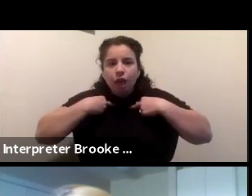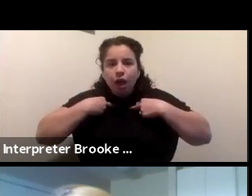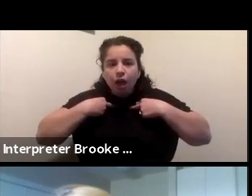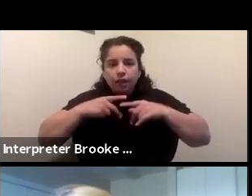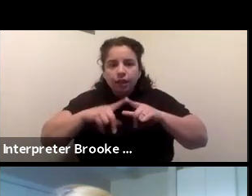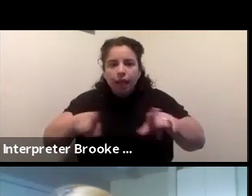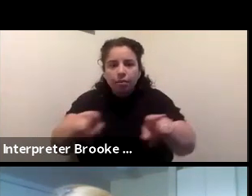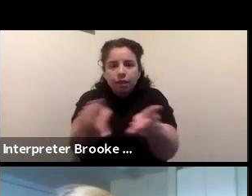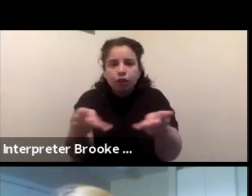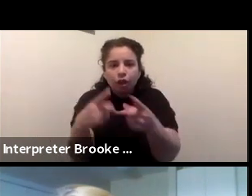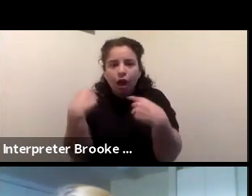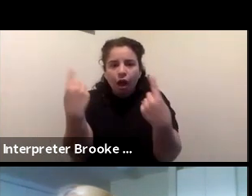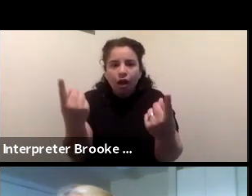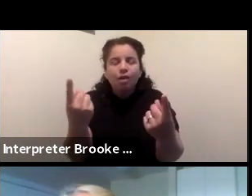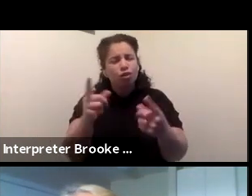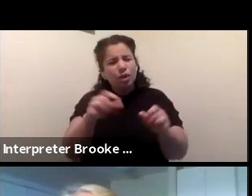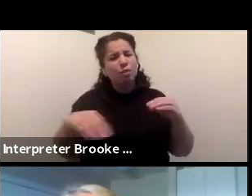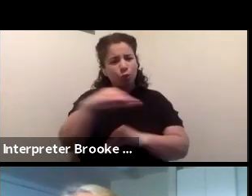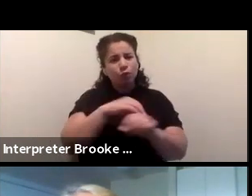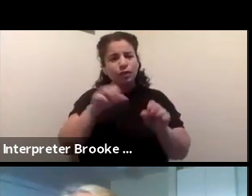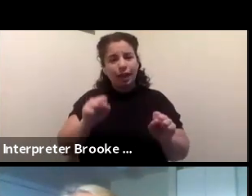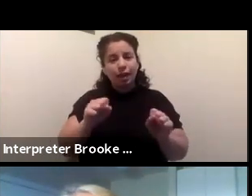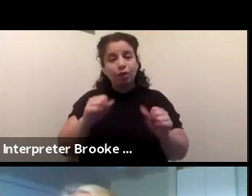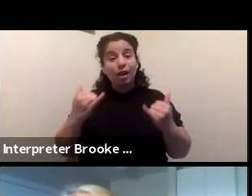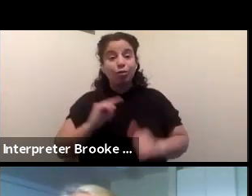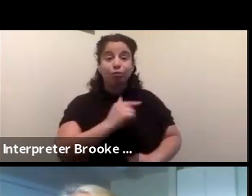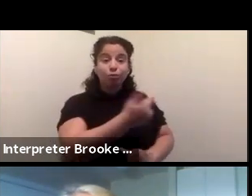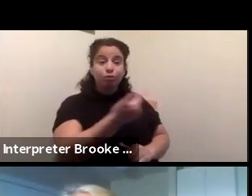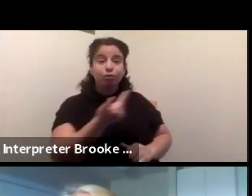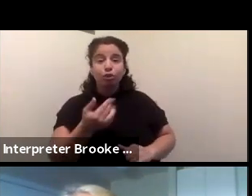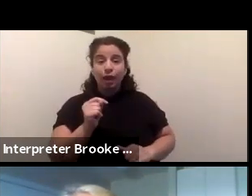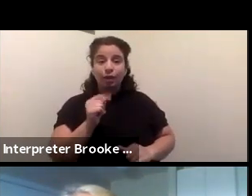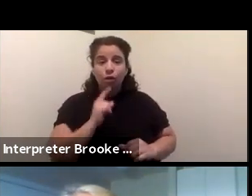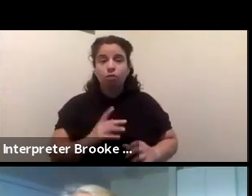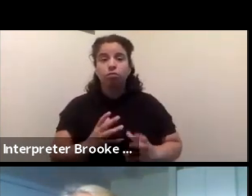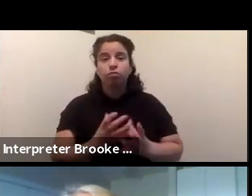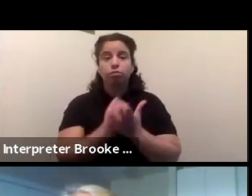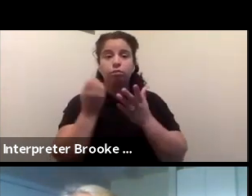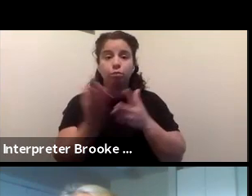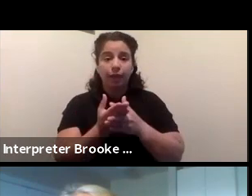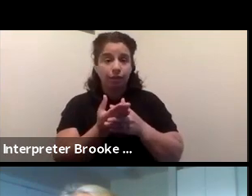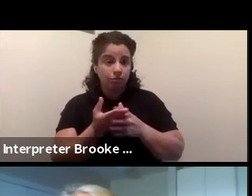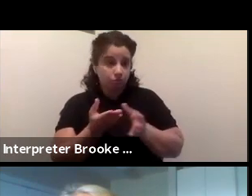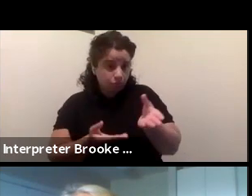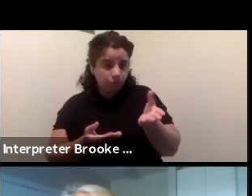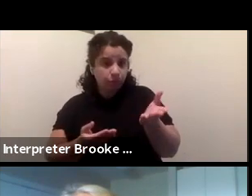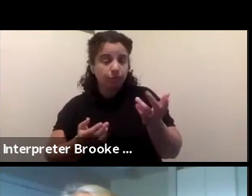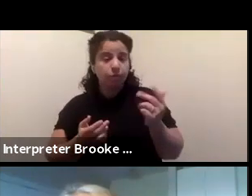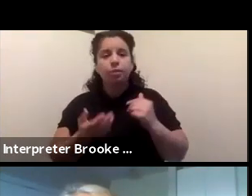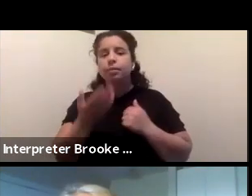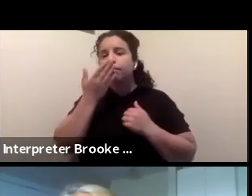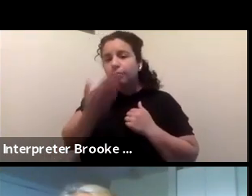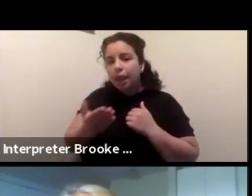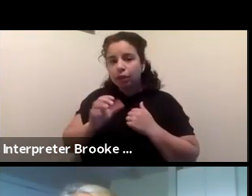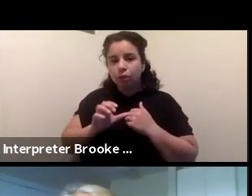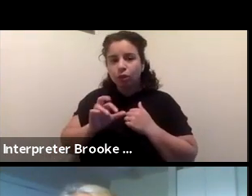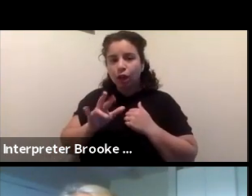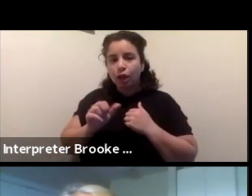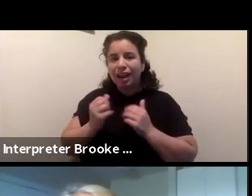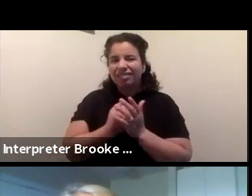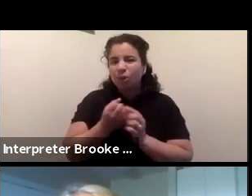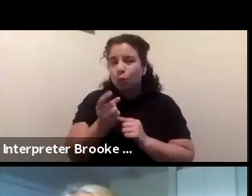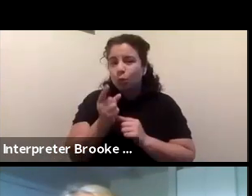pass the microphone back to Grant to usher us into our break. Thank you, Claudia. We have one more minute